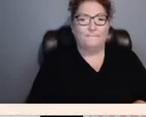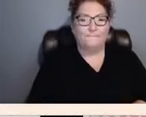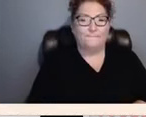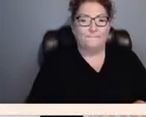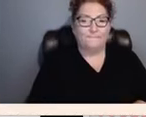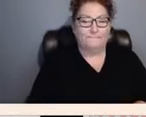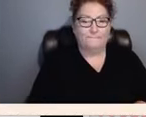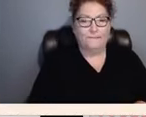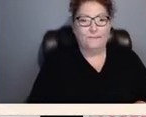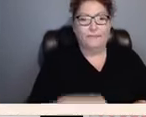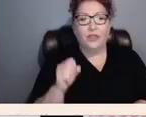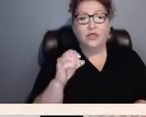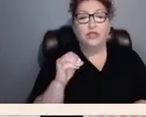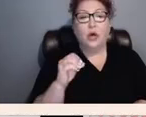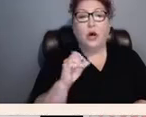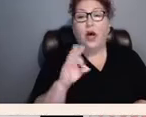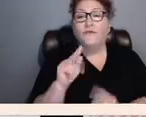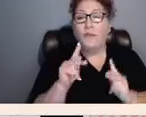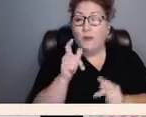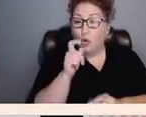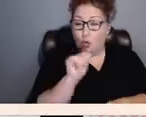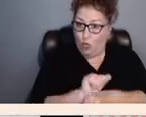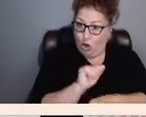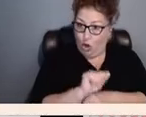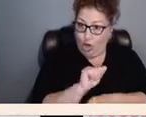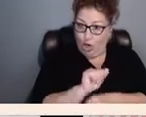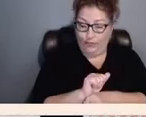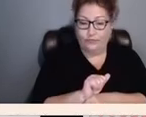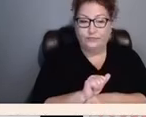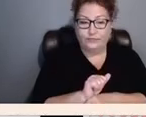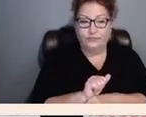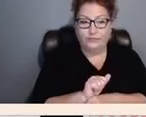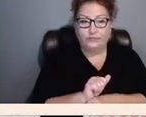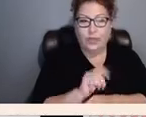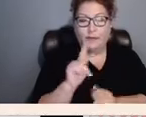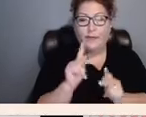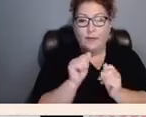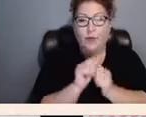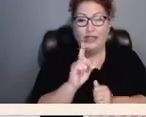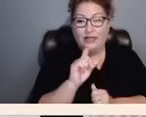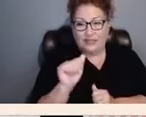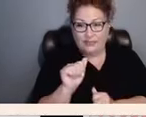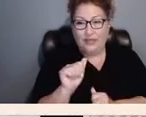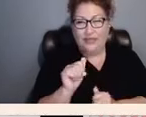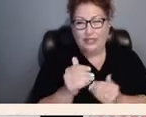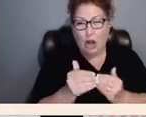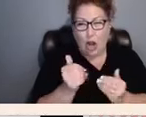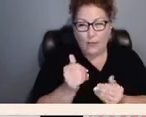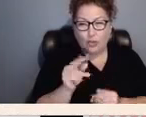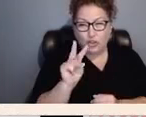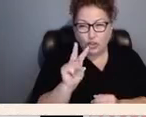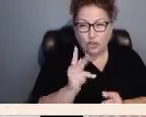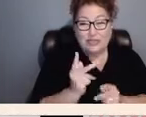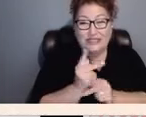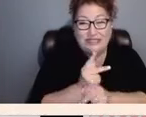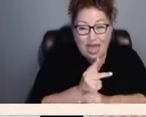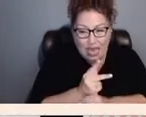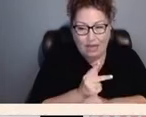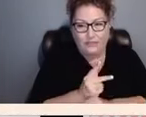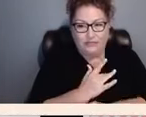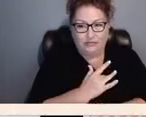So of people that are working, people with disabilities are almost 2 times more likely to have